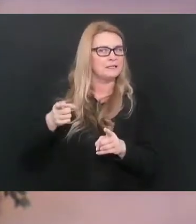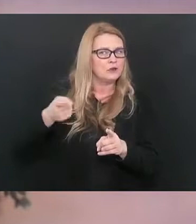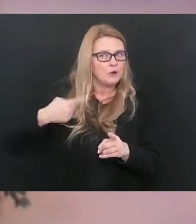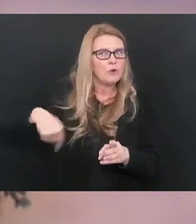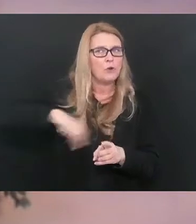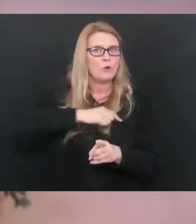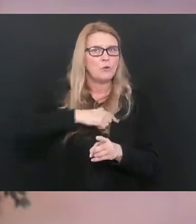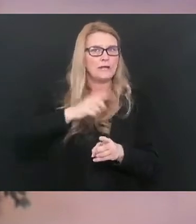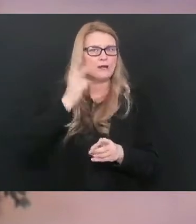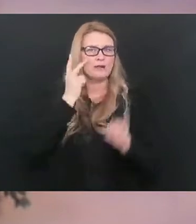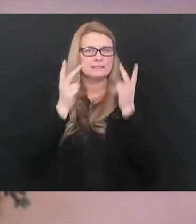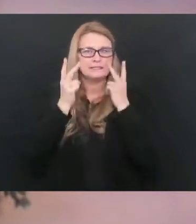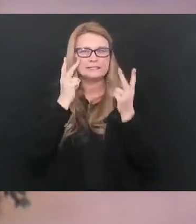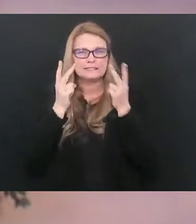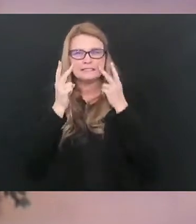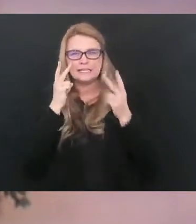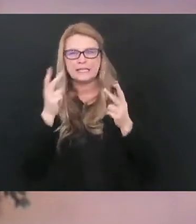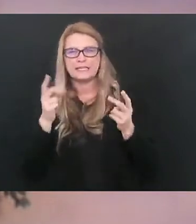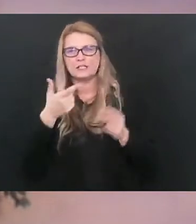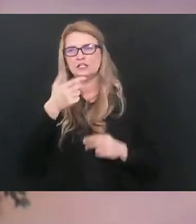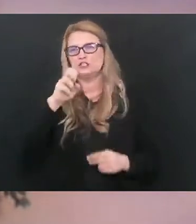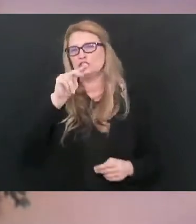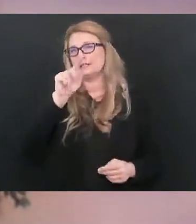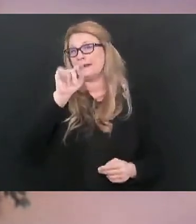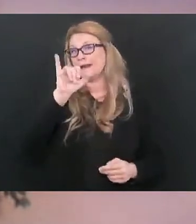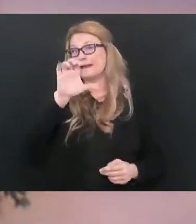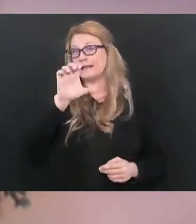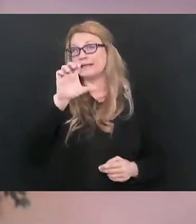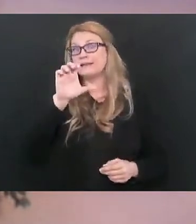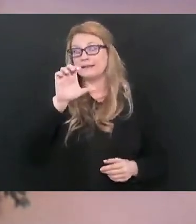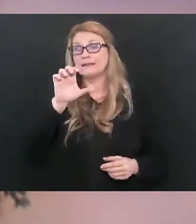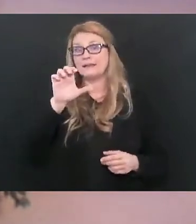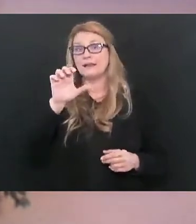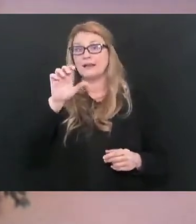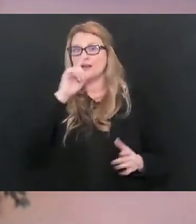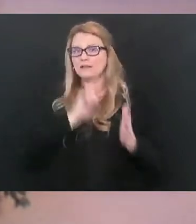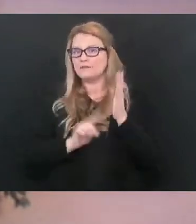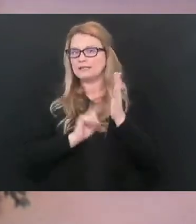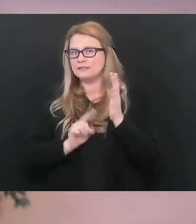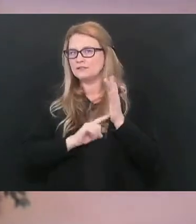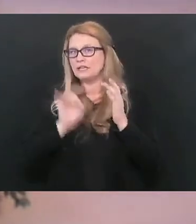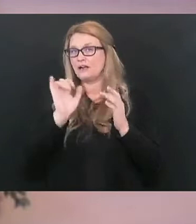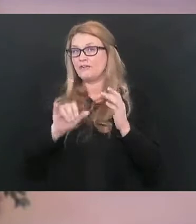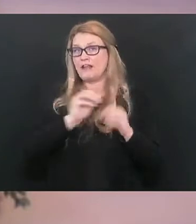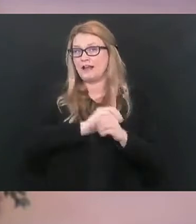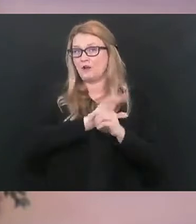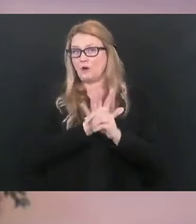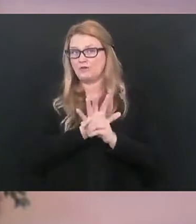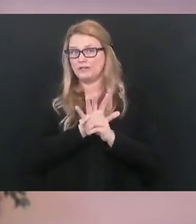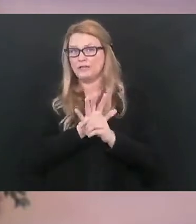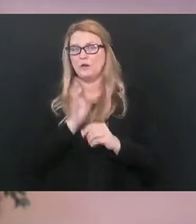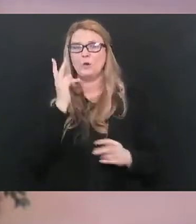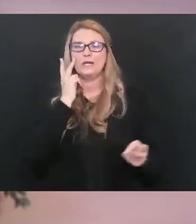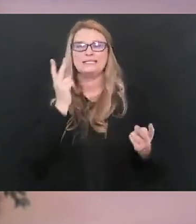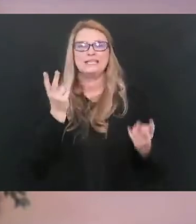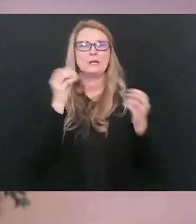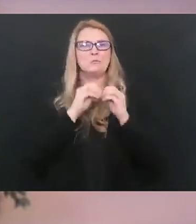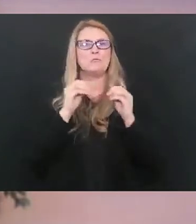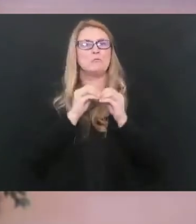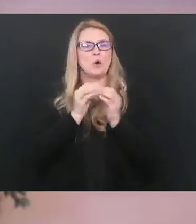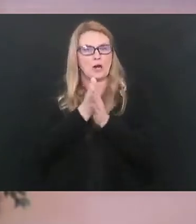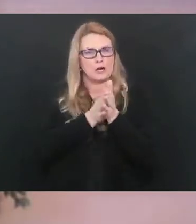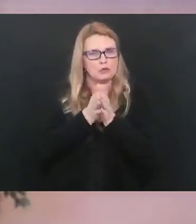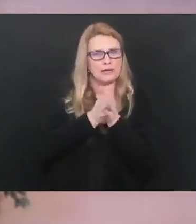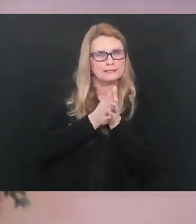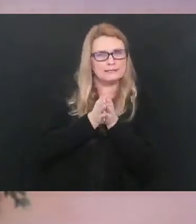genetic sequencing of the virus. And if we do find more variants, we are going to become more aggressive